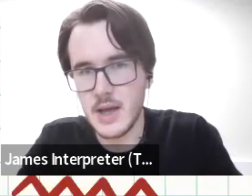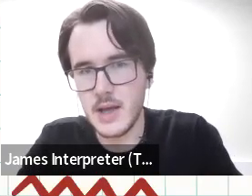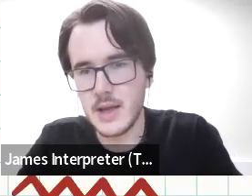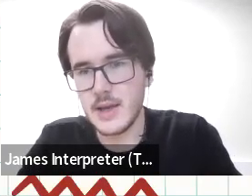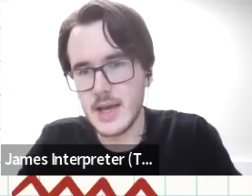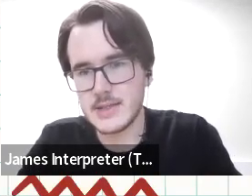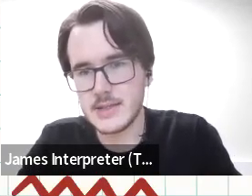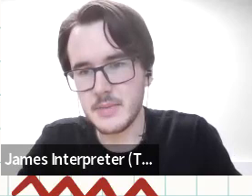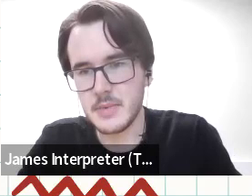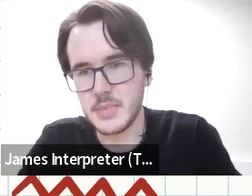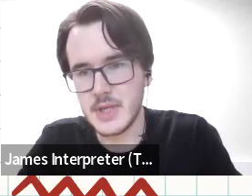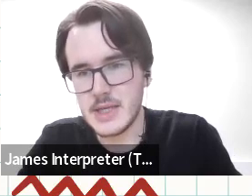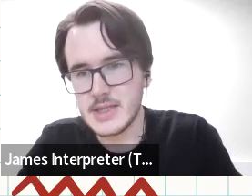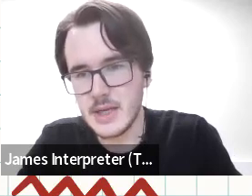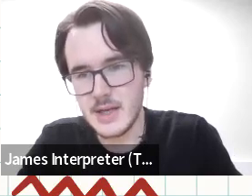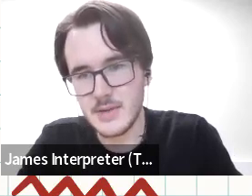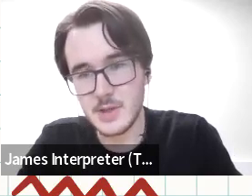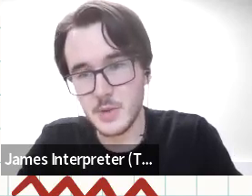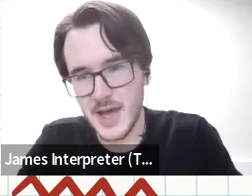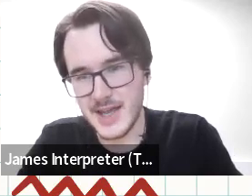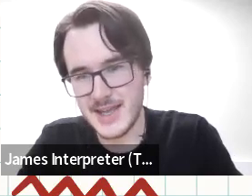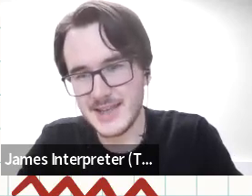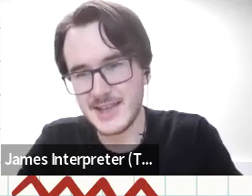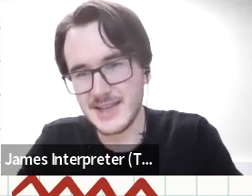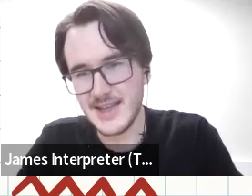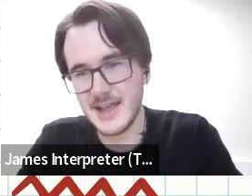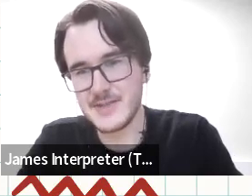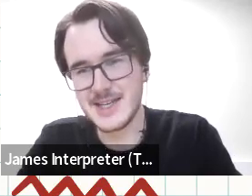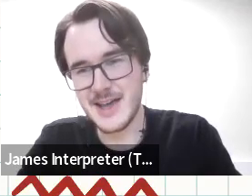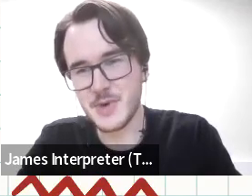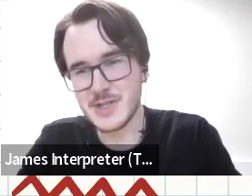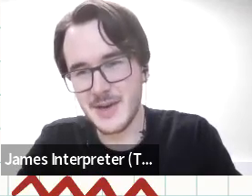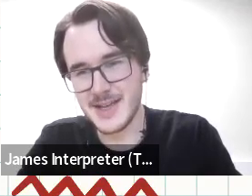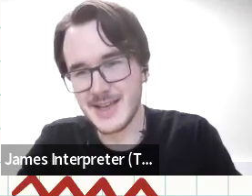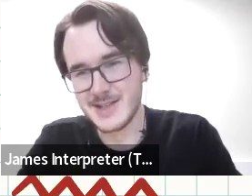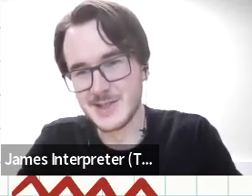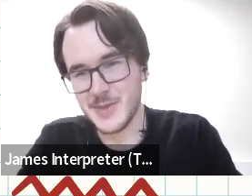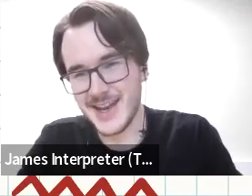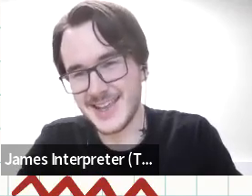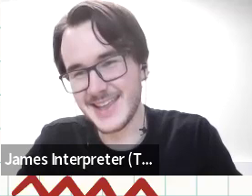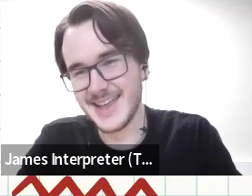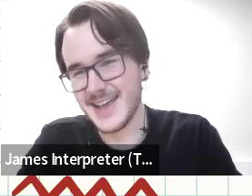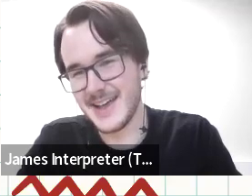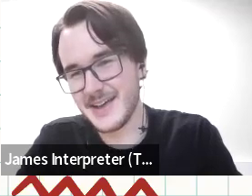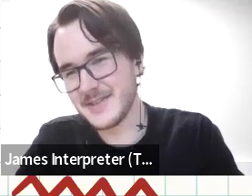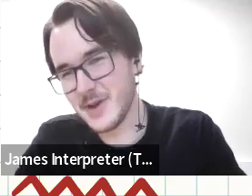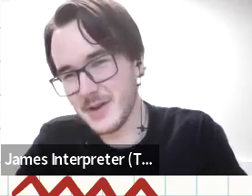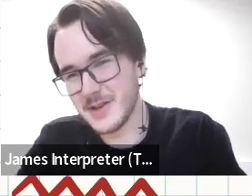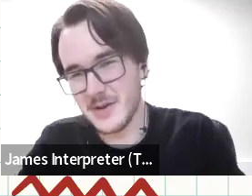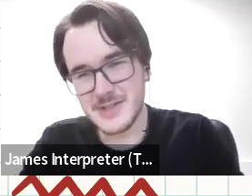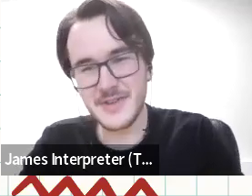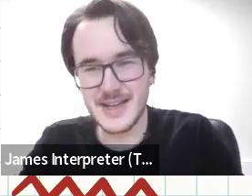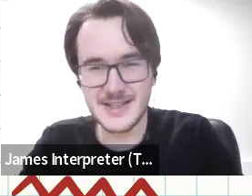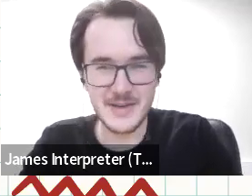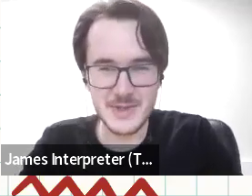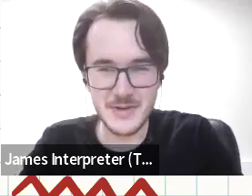So last tip, please don't panic. If you see a deaf person coming, don't panic. You